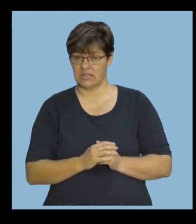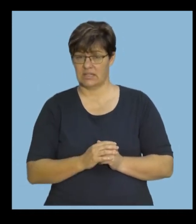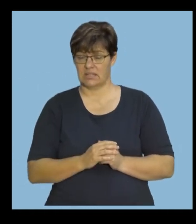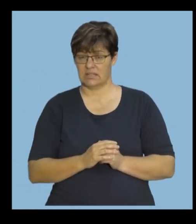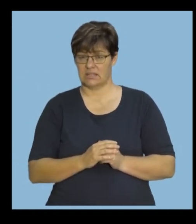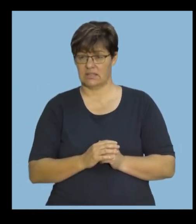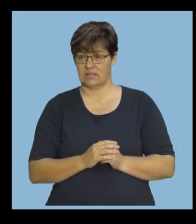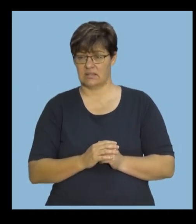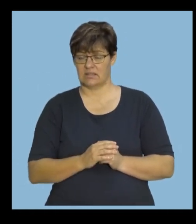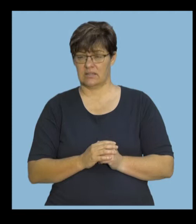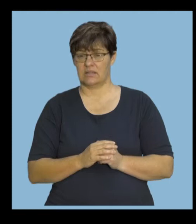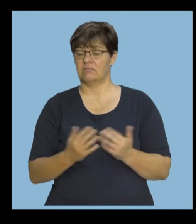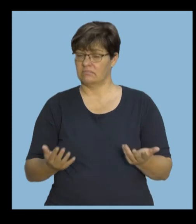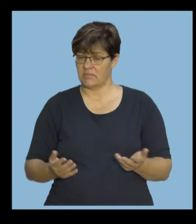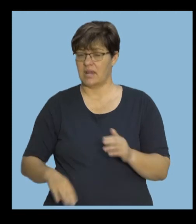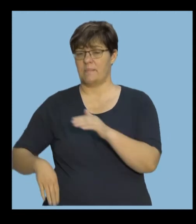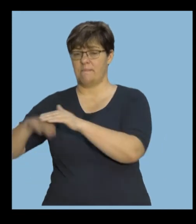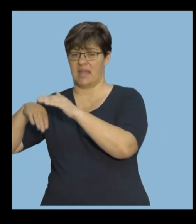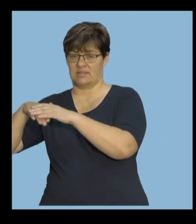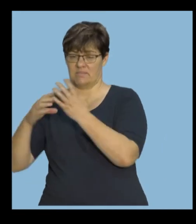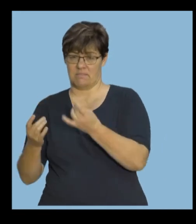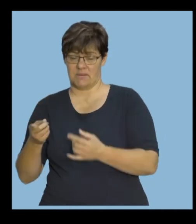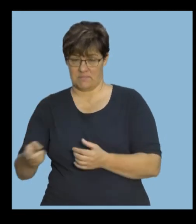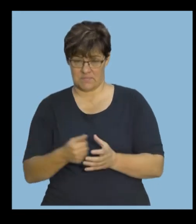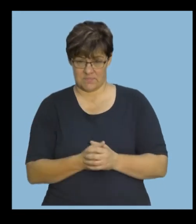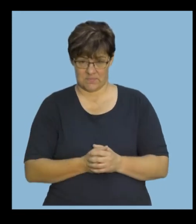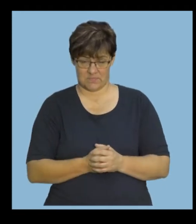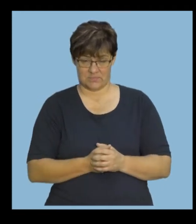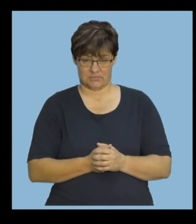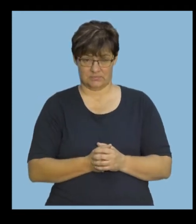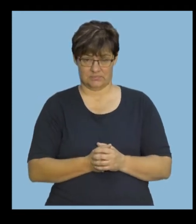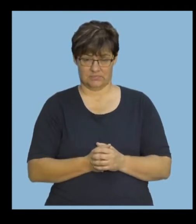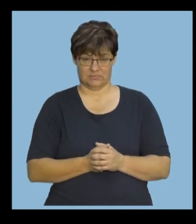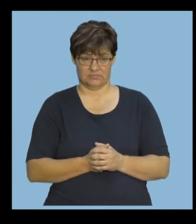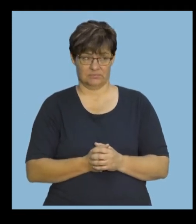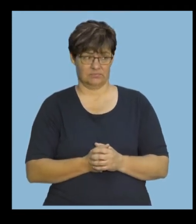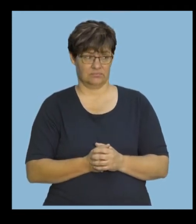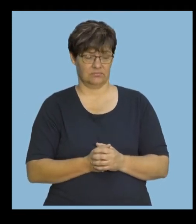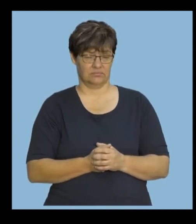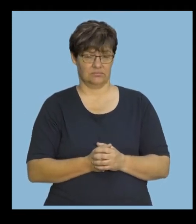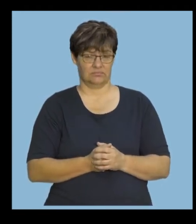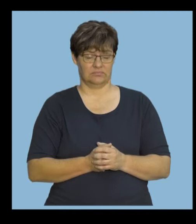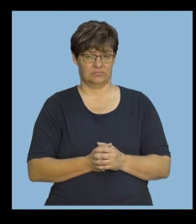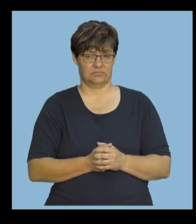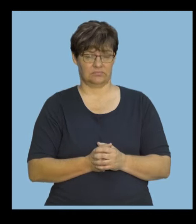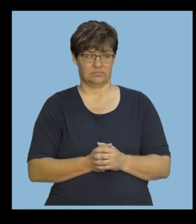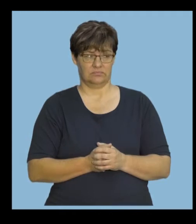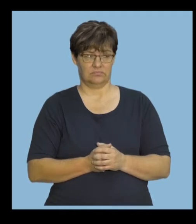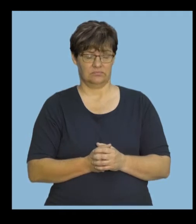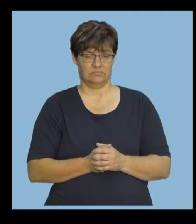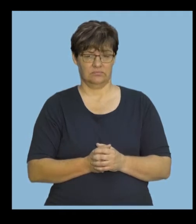and also as the upper quartile, which is Q3, and our